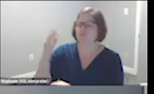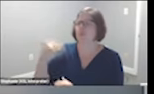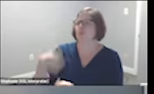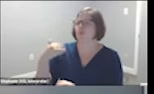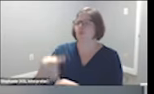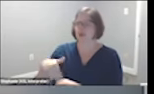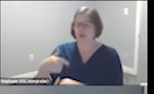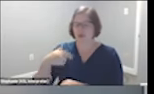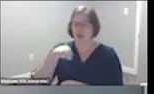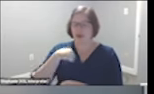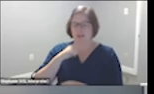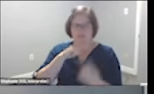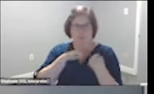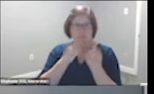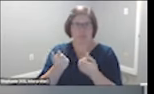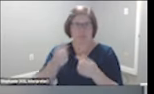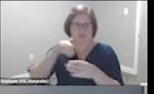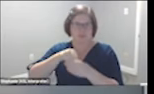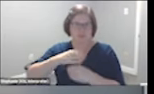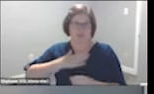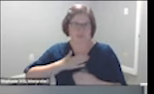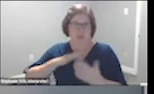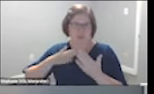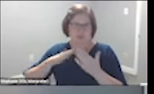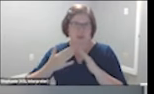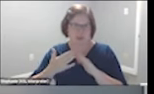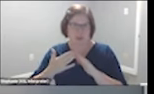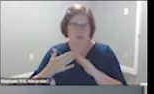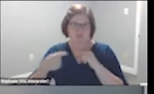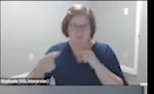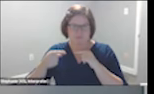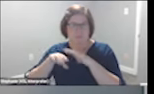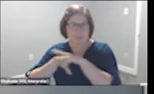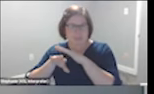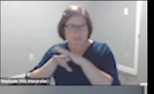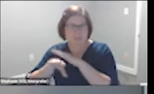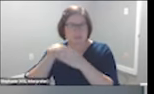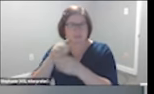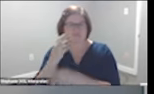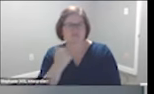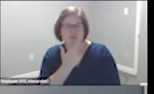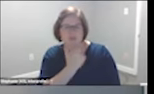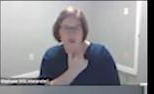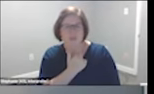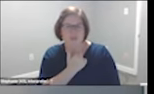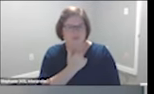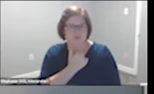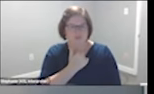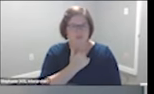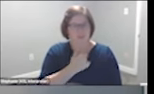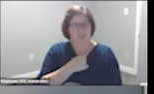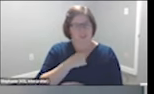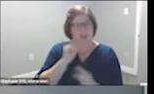my town getting some accessibility in restaurants, and I noticed that